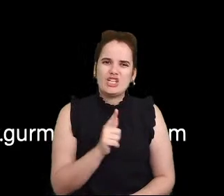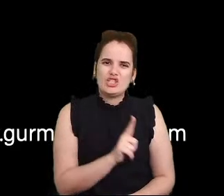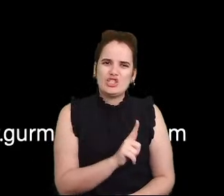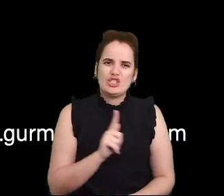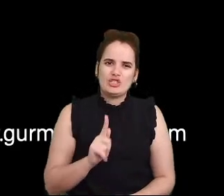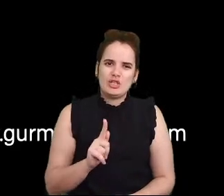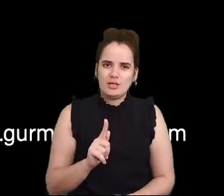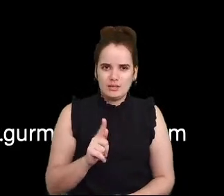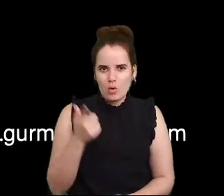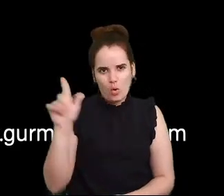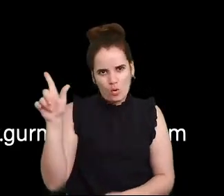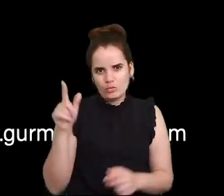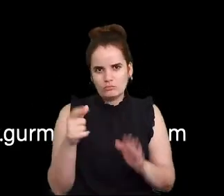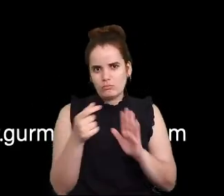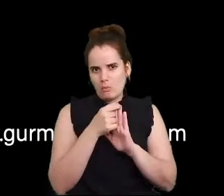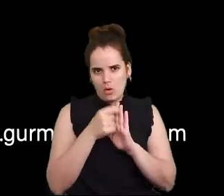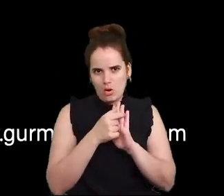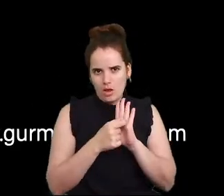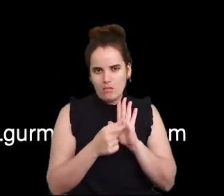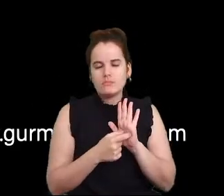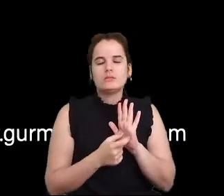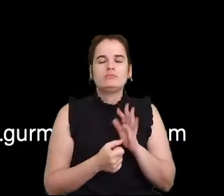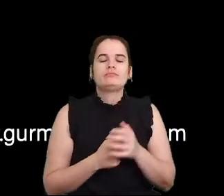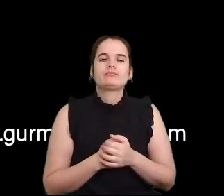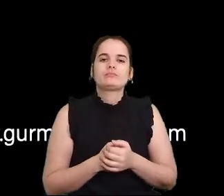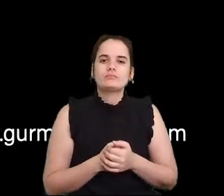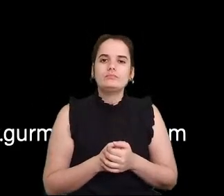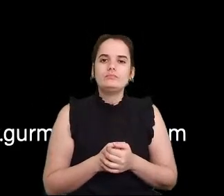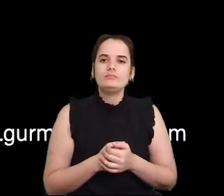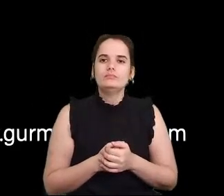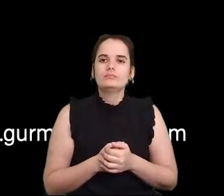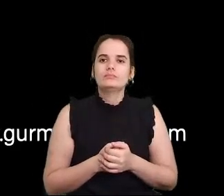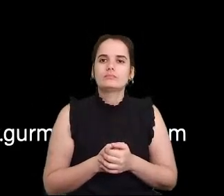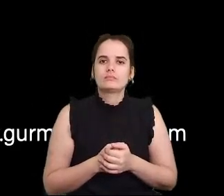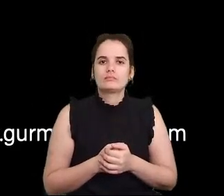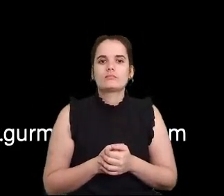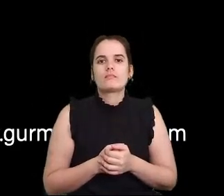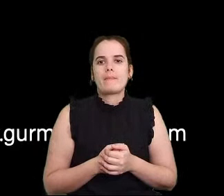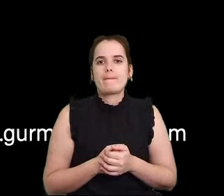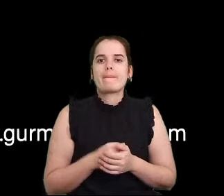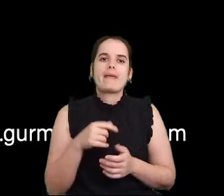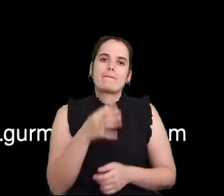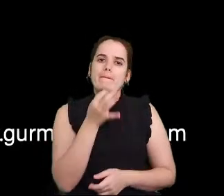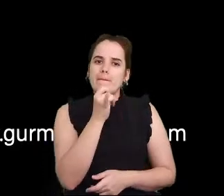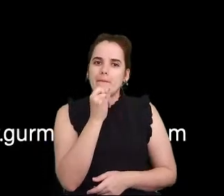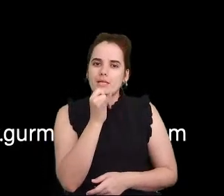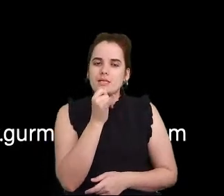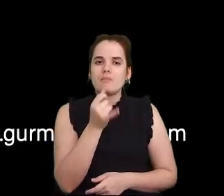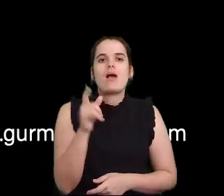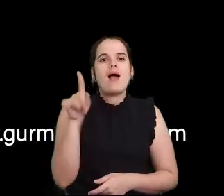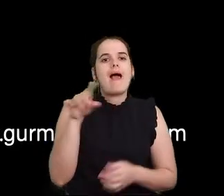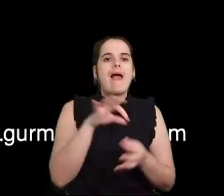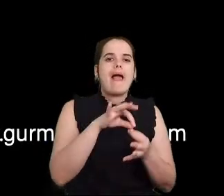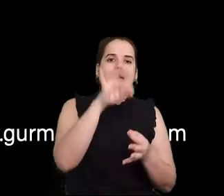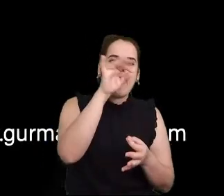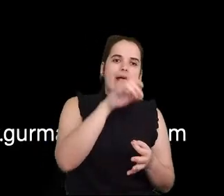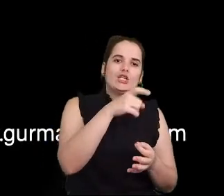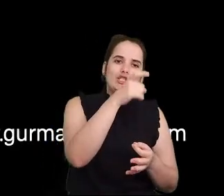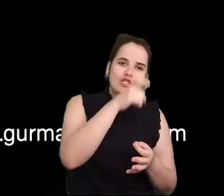be the color, this should be the x-axis, this should be the y-axis. This is what I want my labels to be. And you